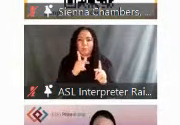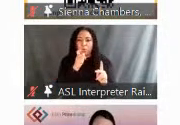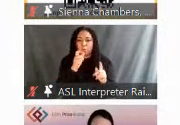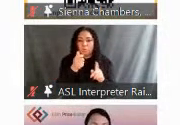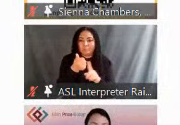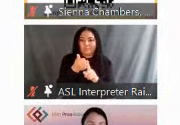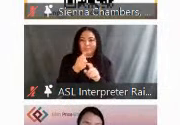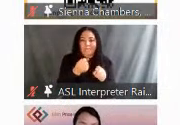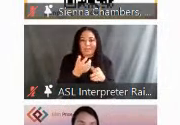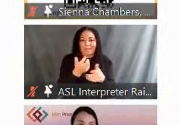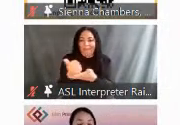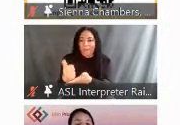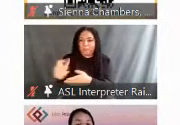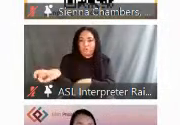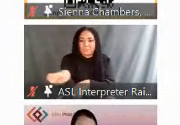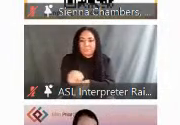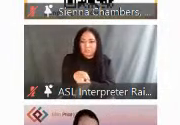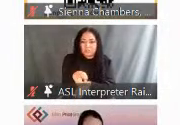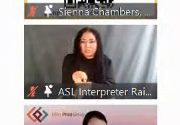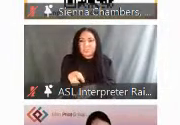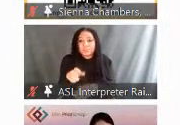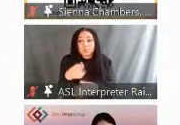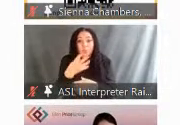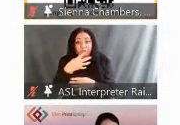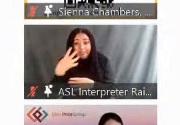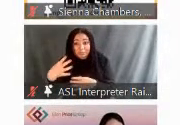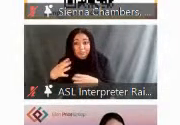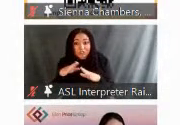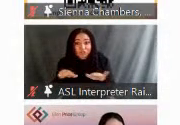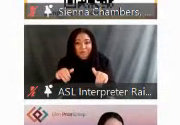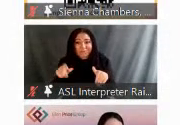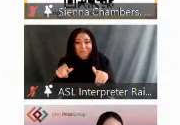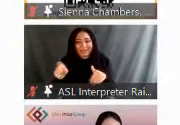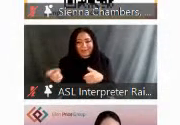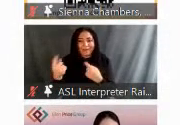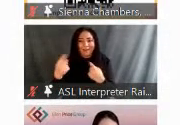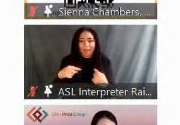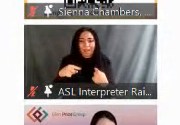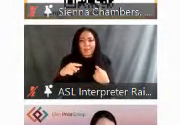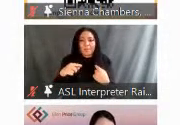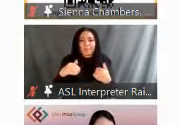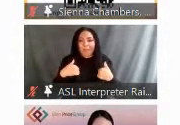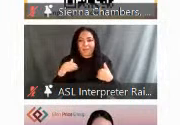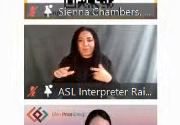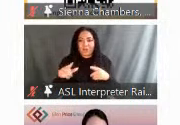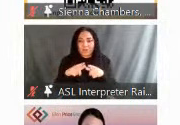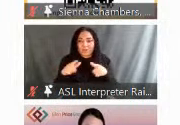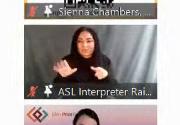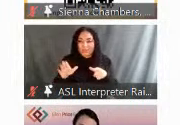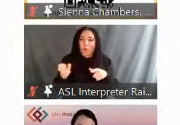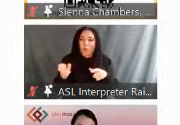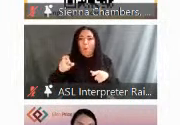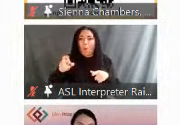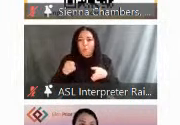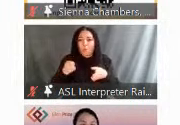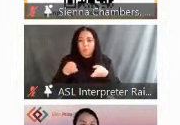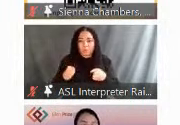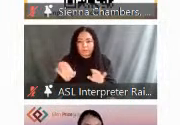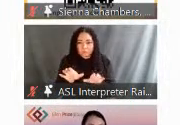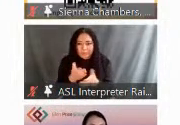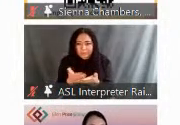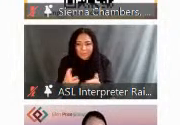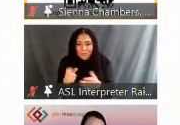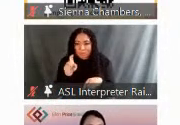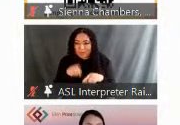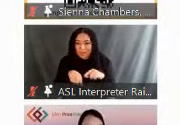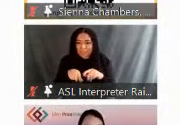immigrant children. When they come, they have another language. They have the way of doing things, and you cannot just enter